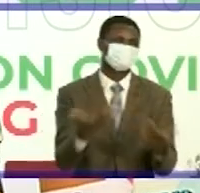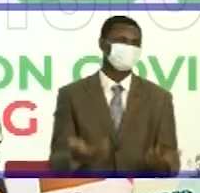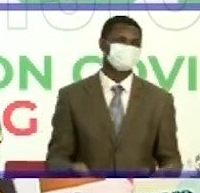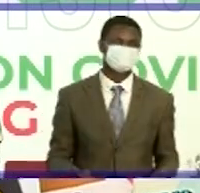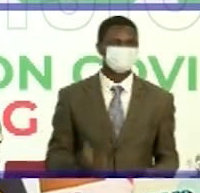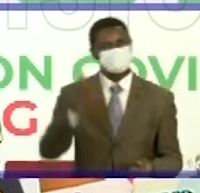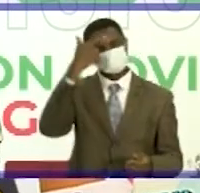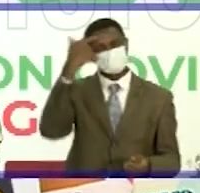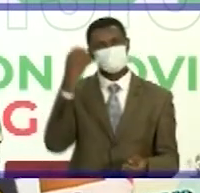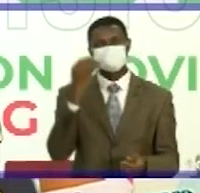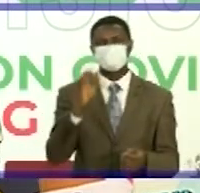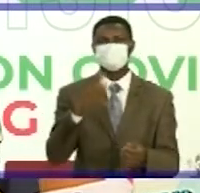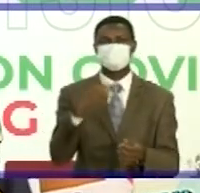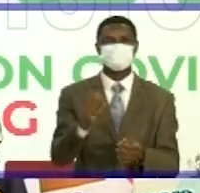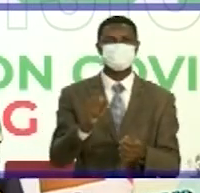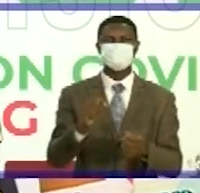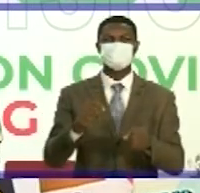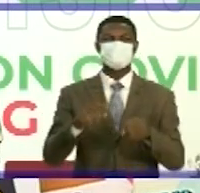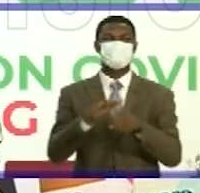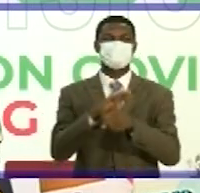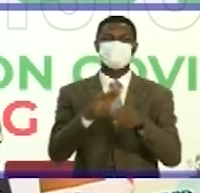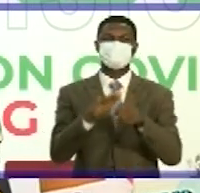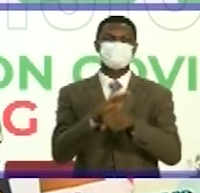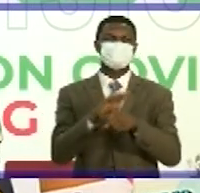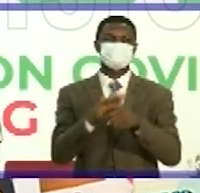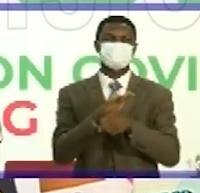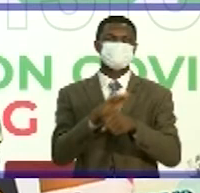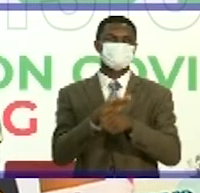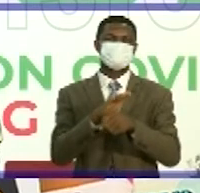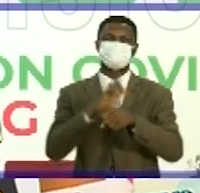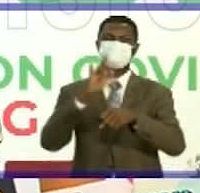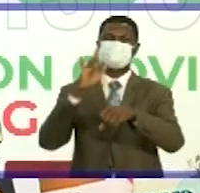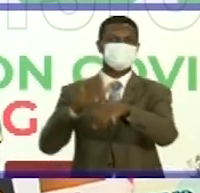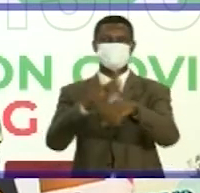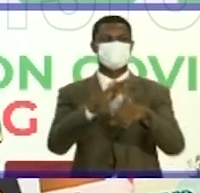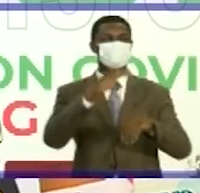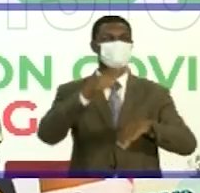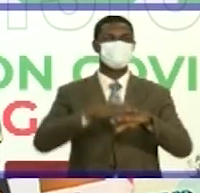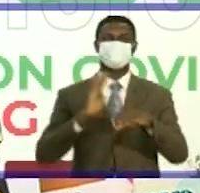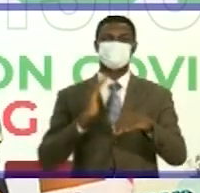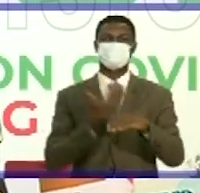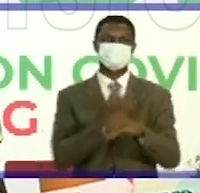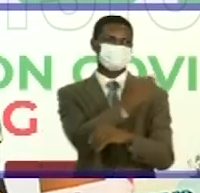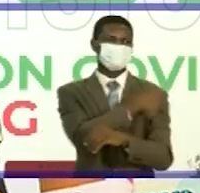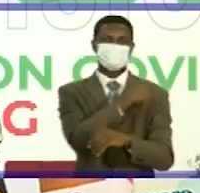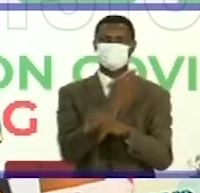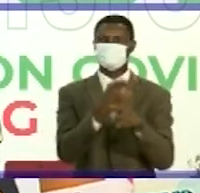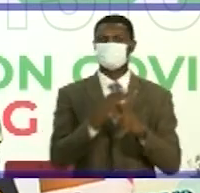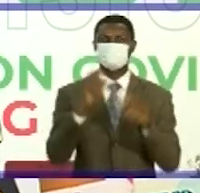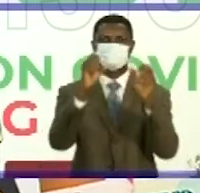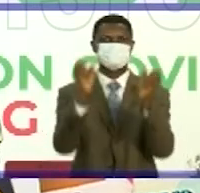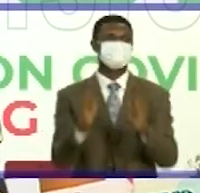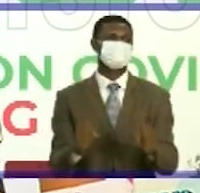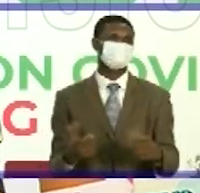because of the total disruption of our healthcare system. Even access to issues